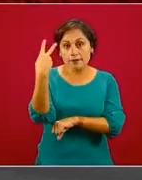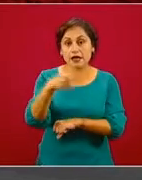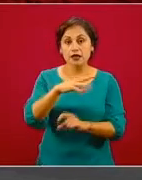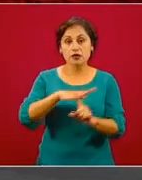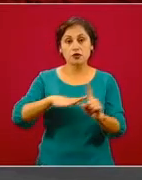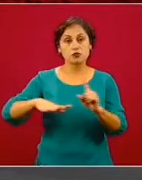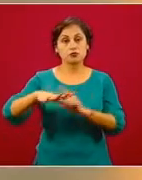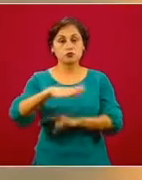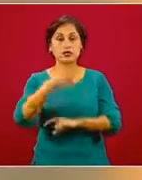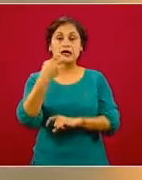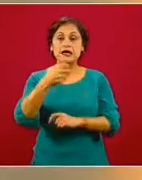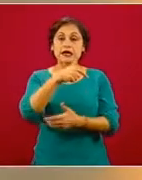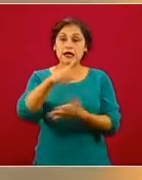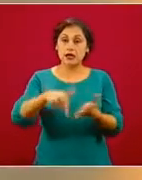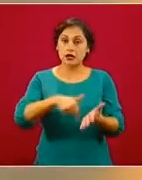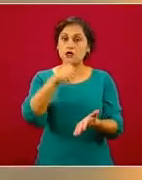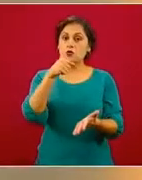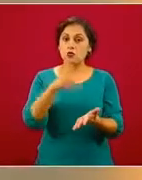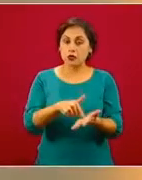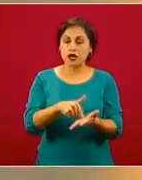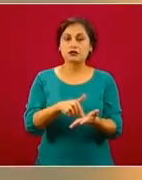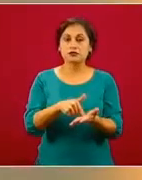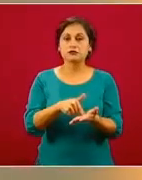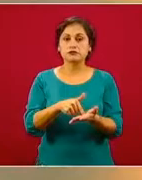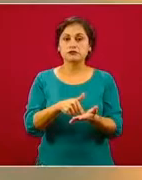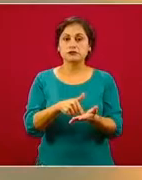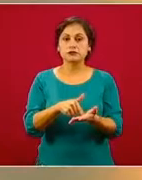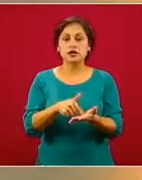suburban neighborhoods around the city.